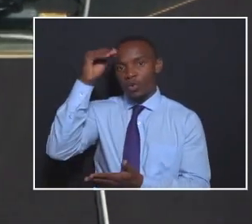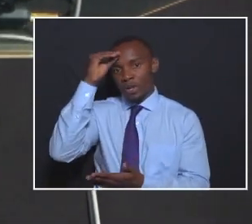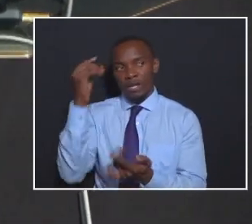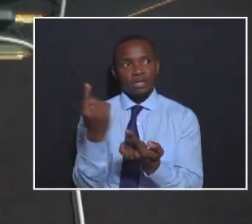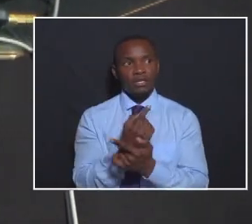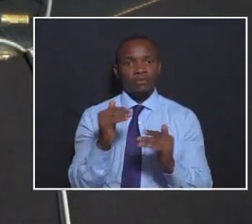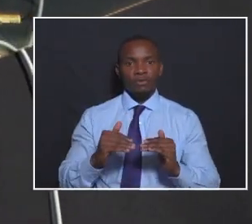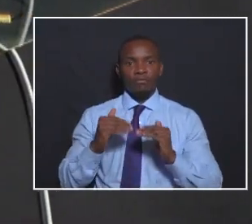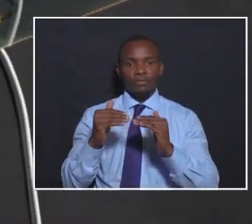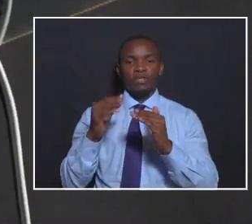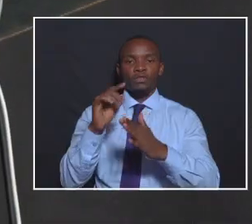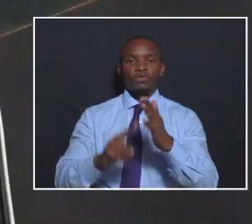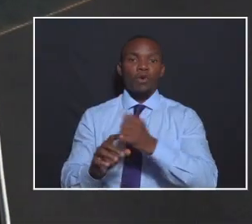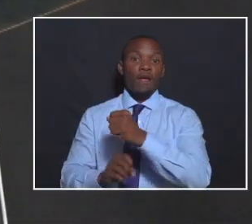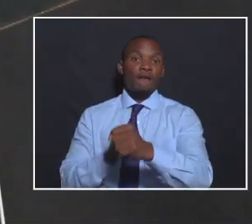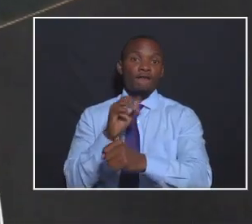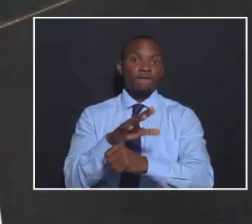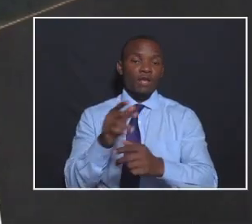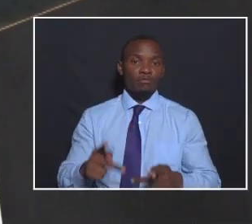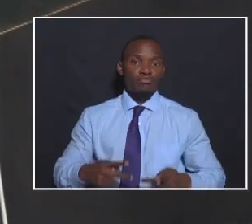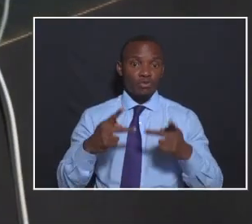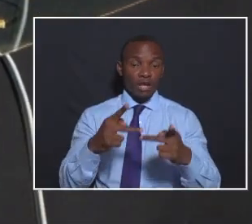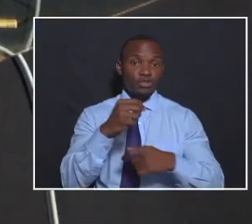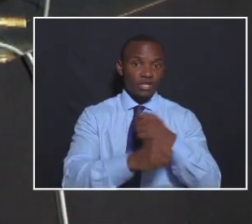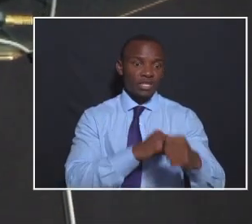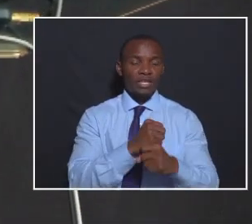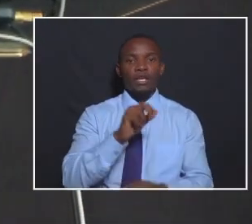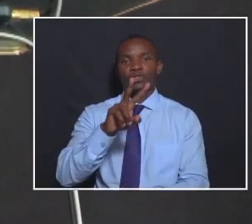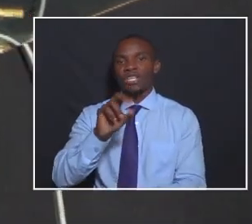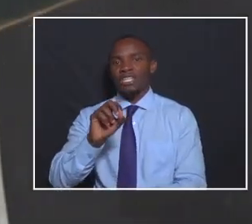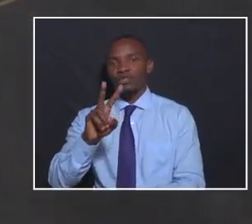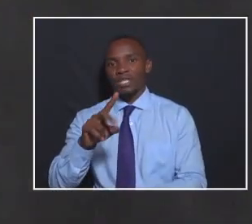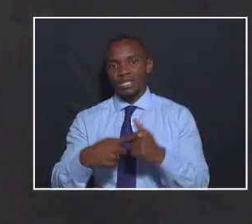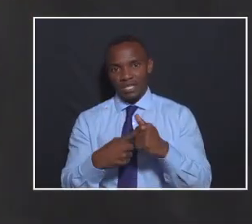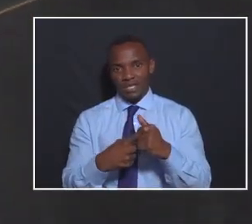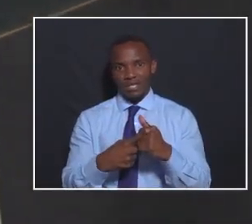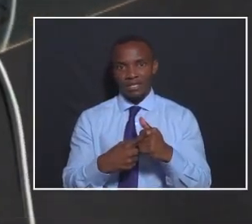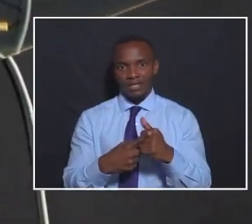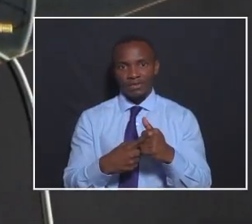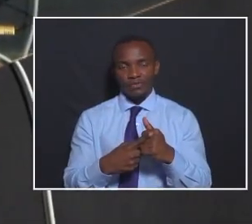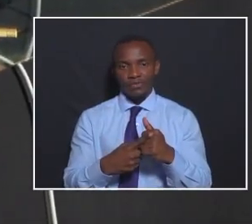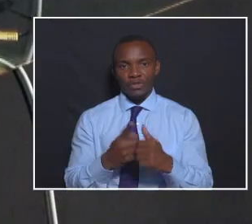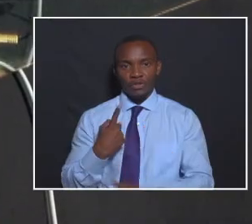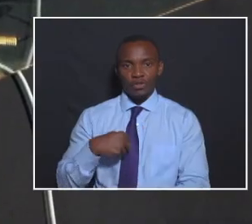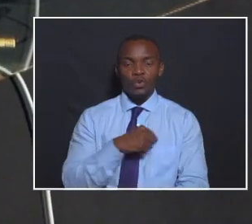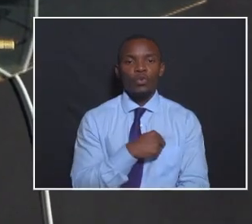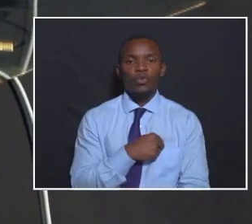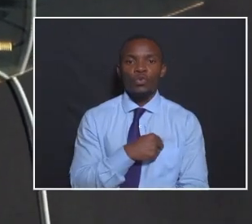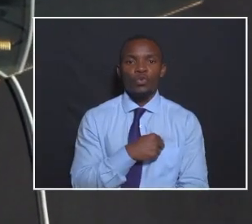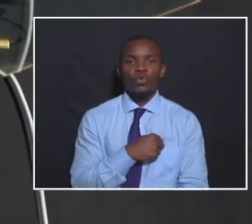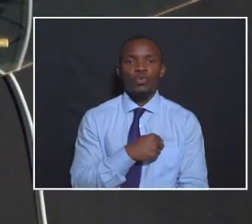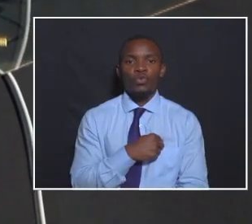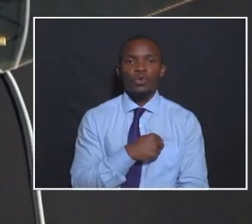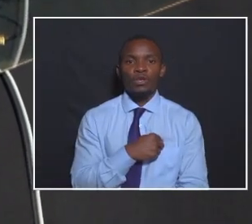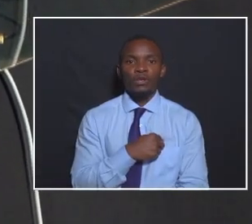film production in 2026, because I want us to be very relevant. Yeah, we're going to look at the immersive